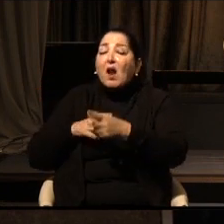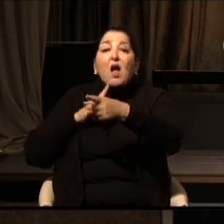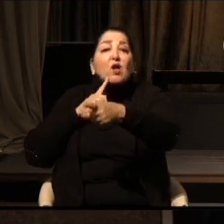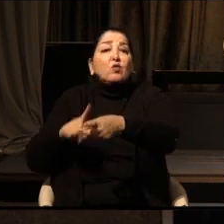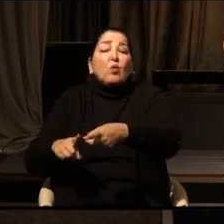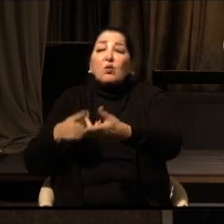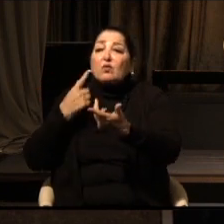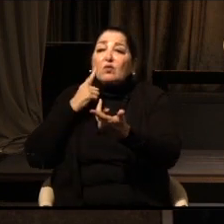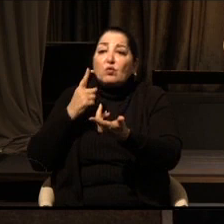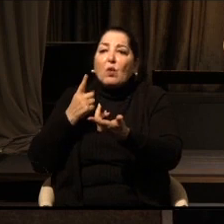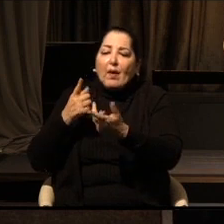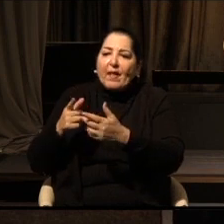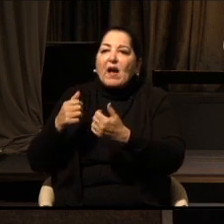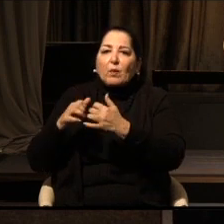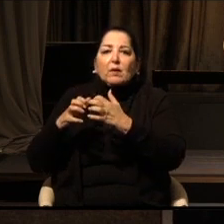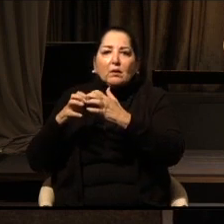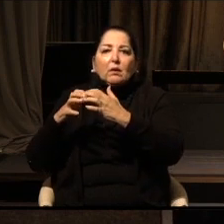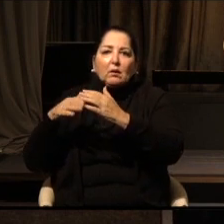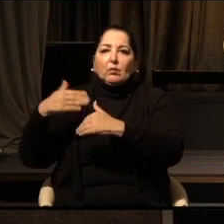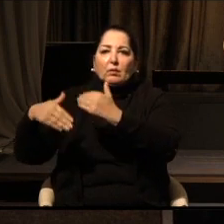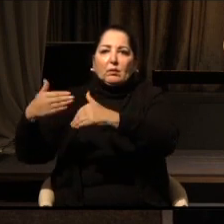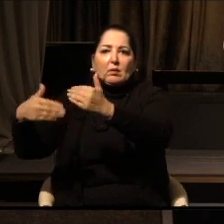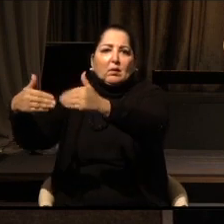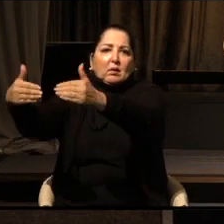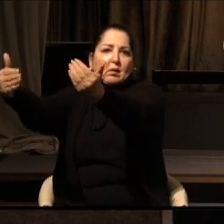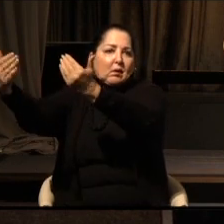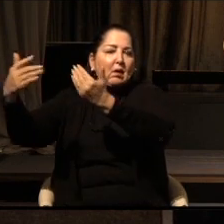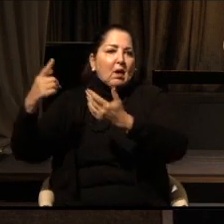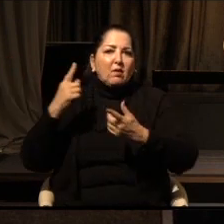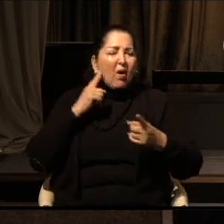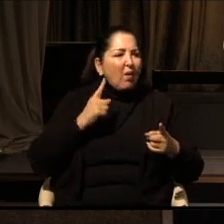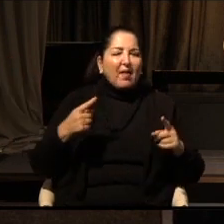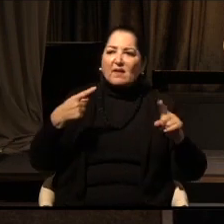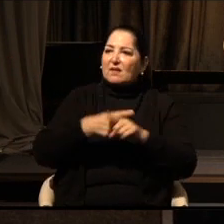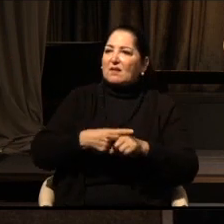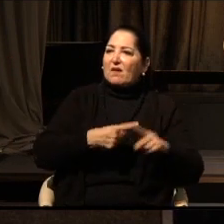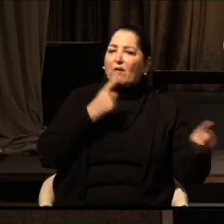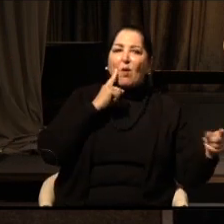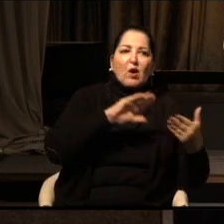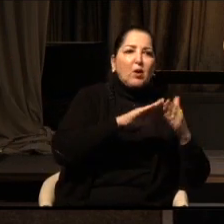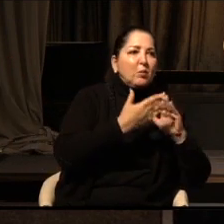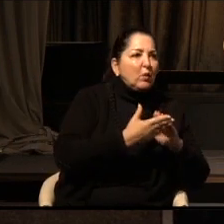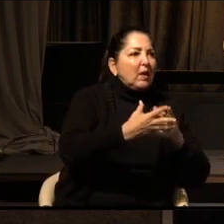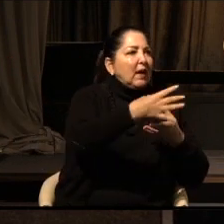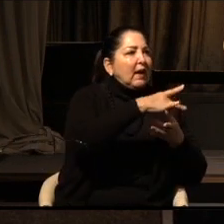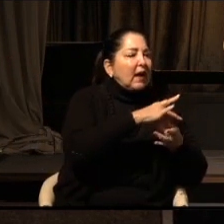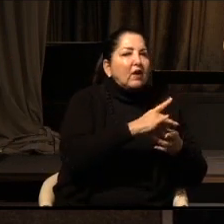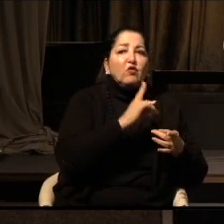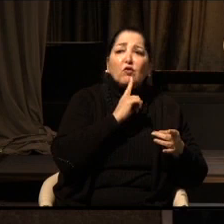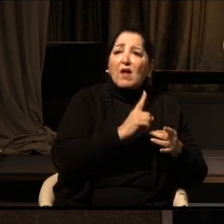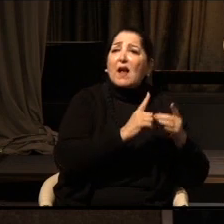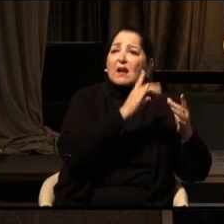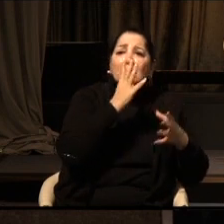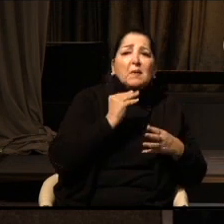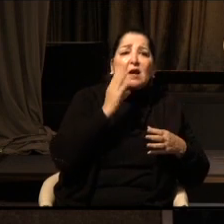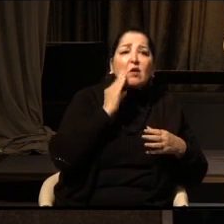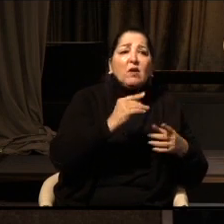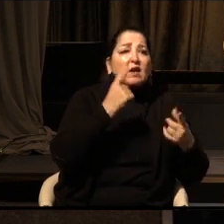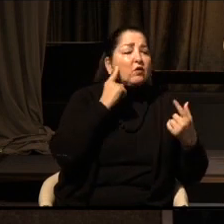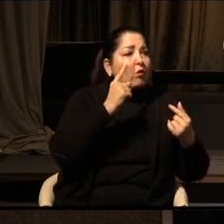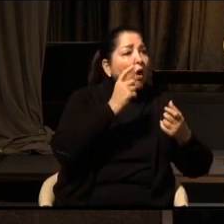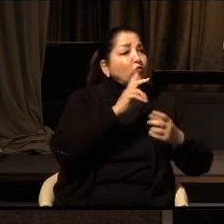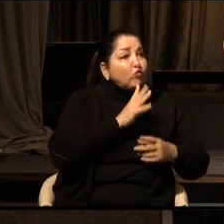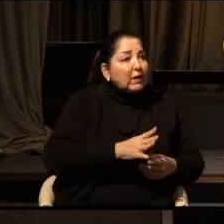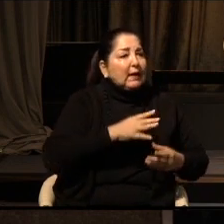are ultimately anathema to an authentically engaged, community-based creative experience. So while